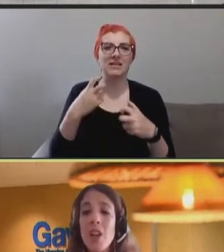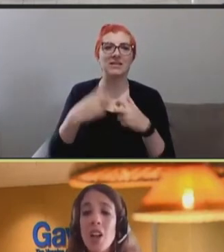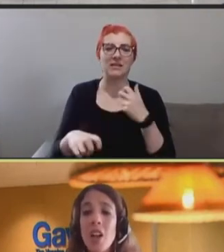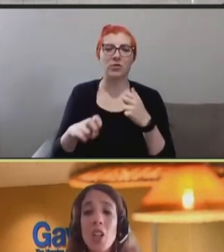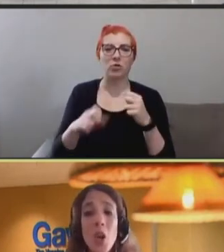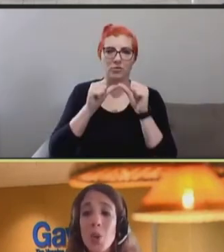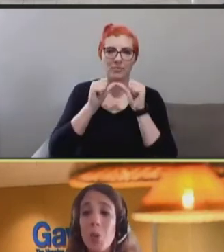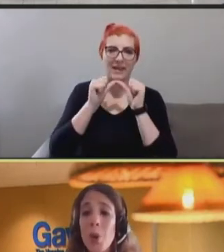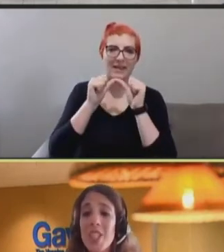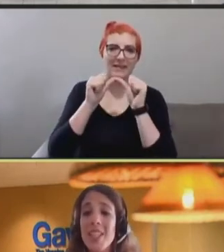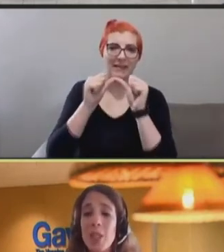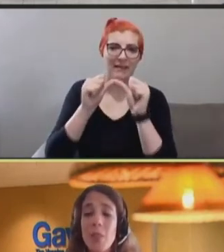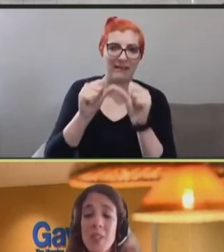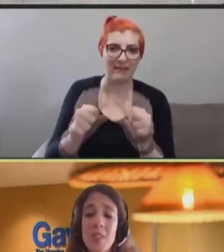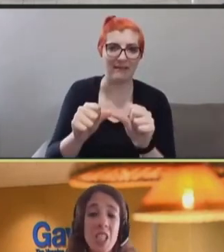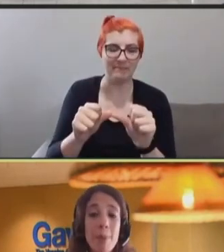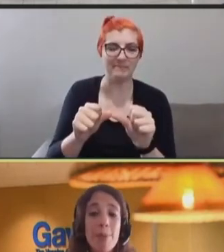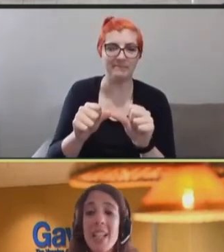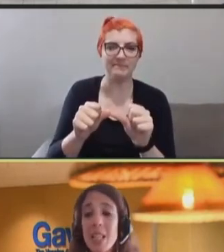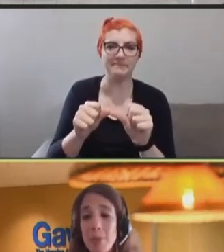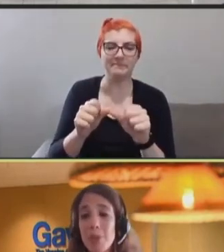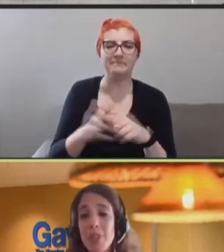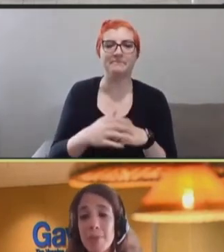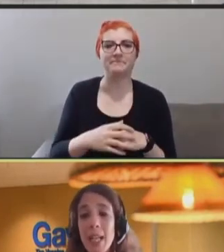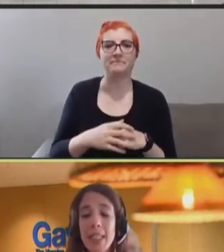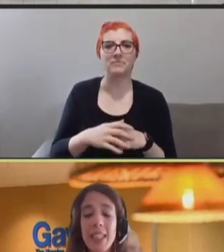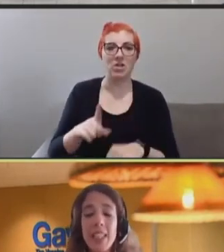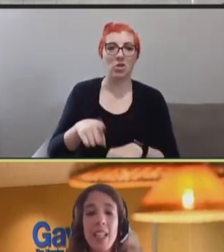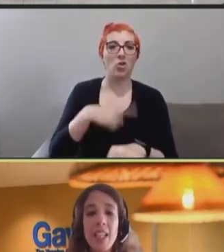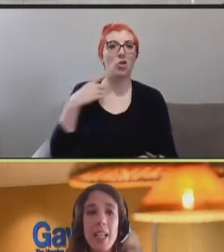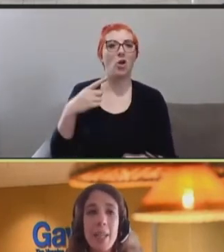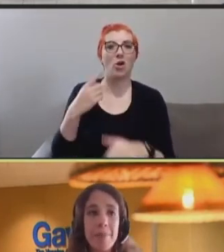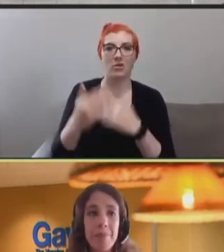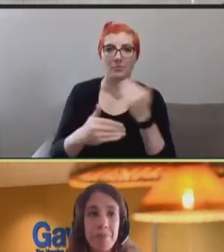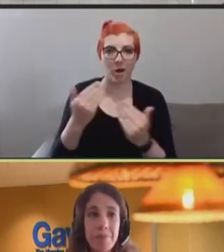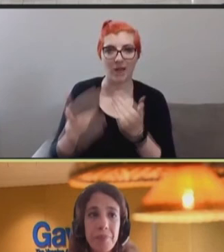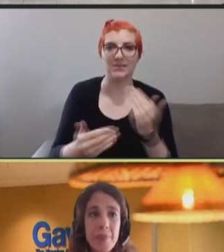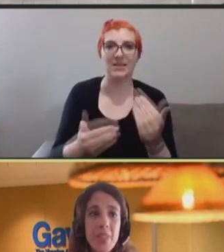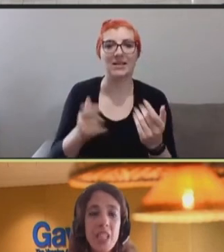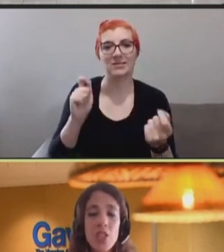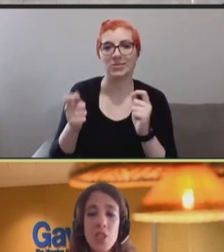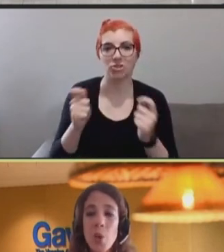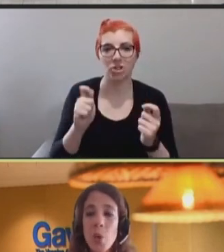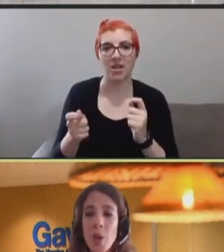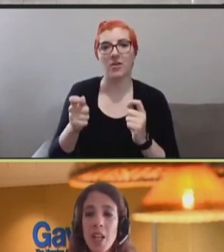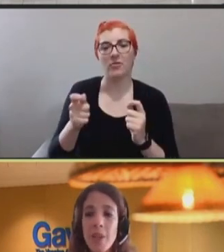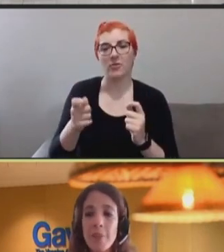through a long process that was shaped by expert feedback.